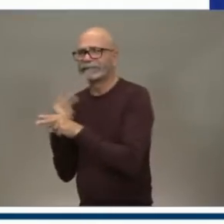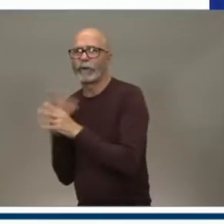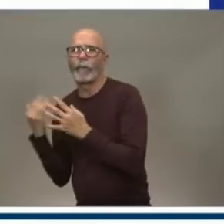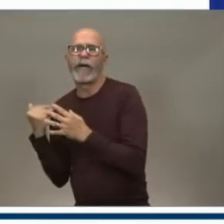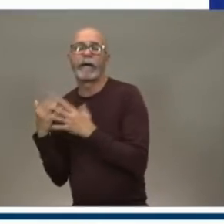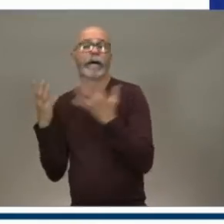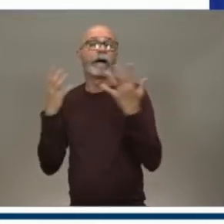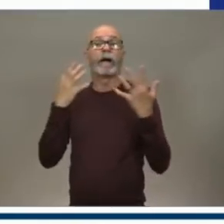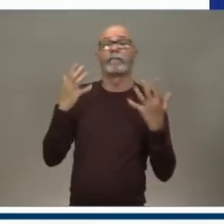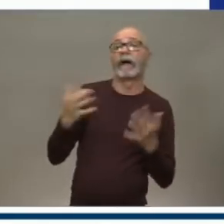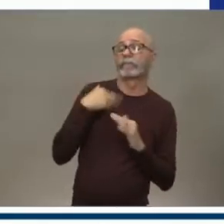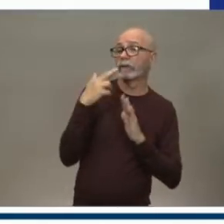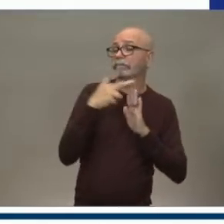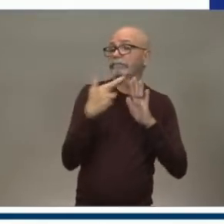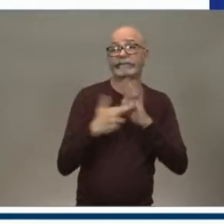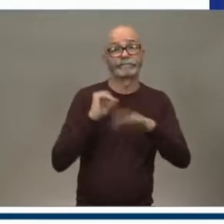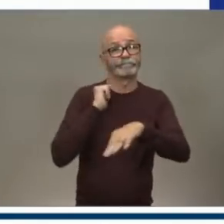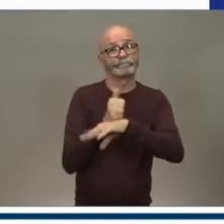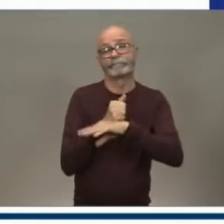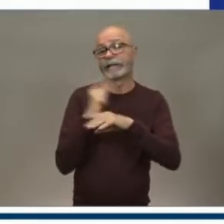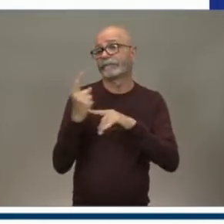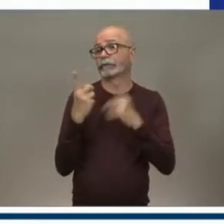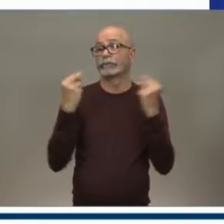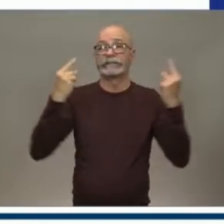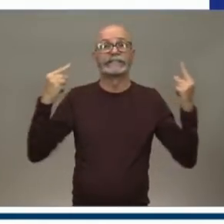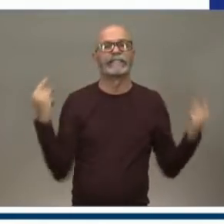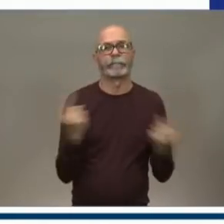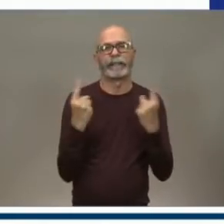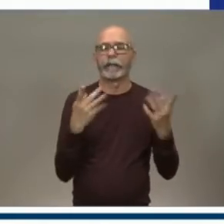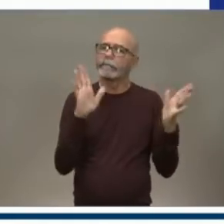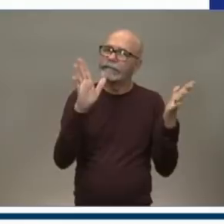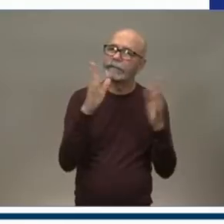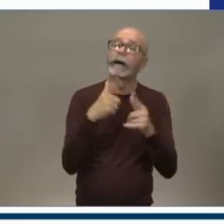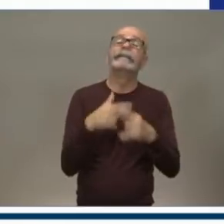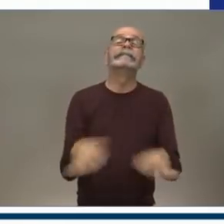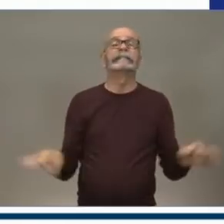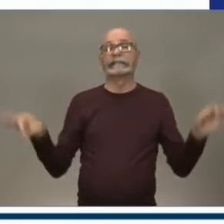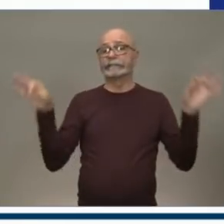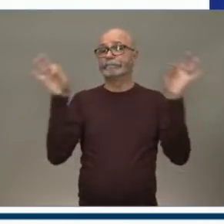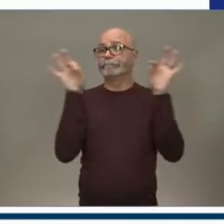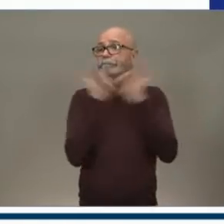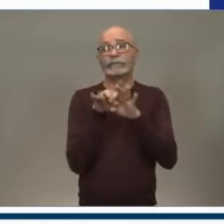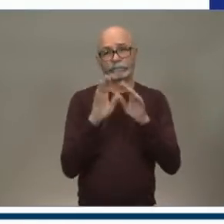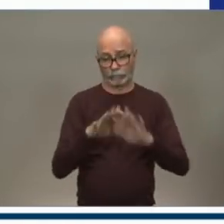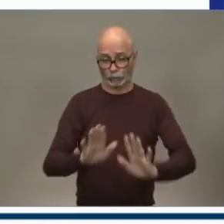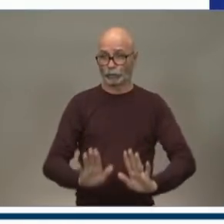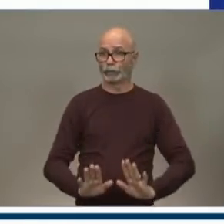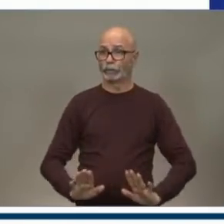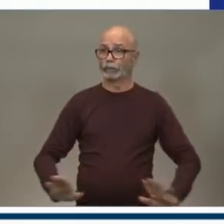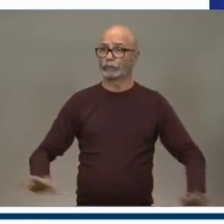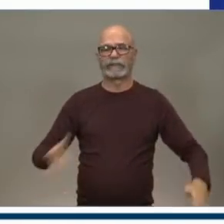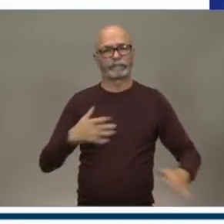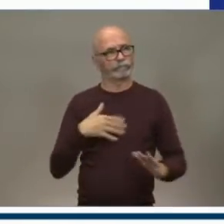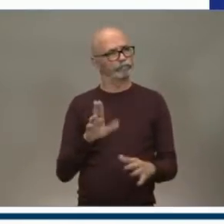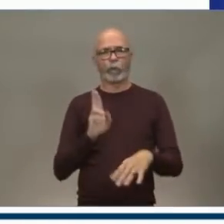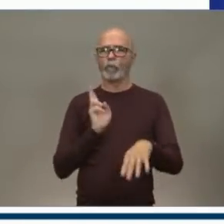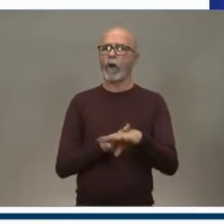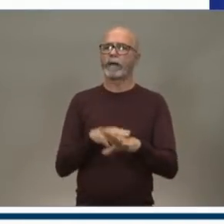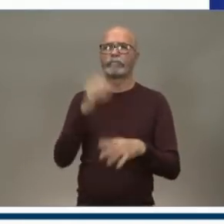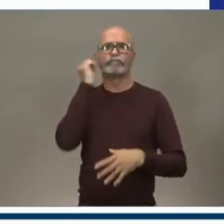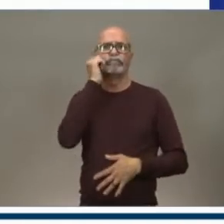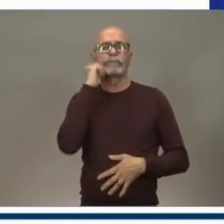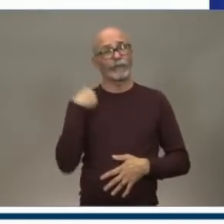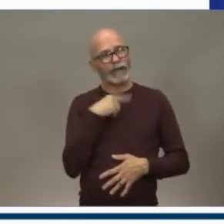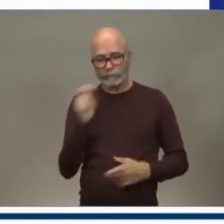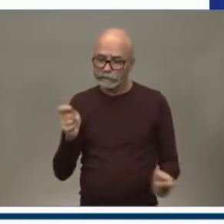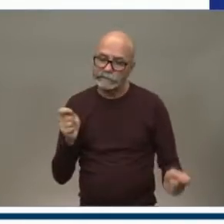continue to create some level of normalcy in our education system, there have been changes. Obviously, the public health protocols that